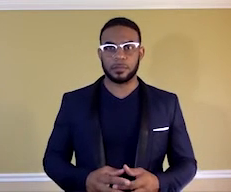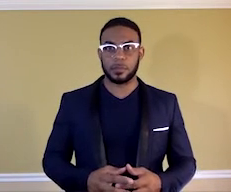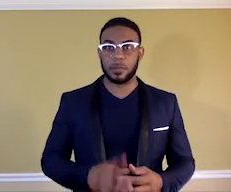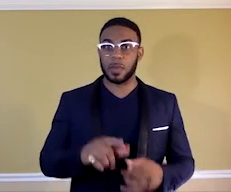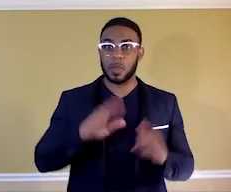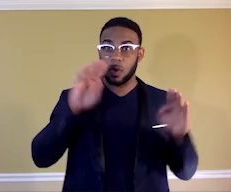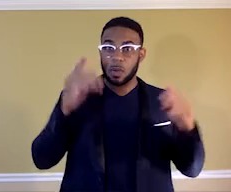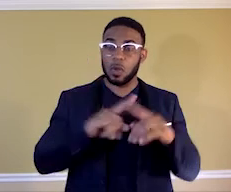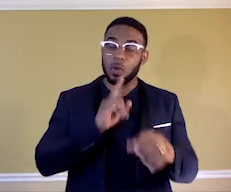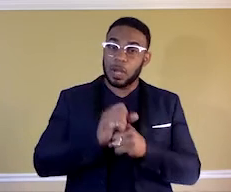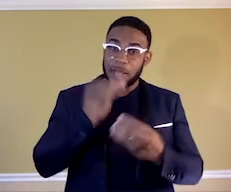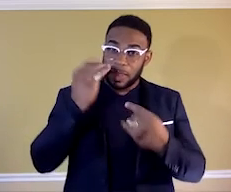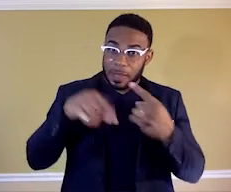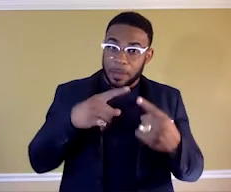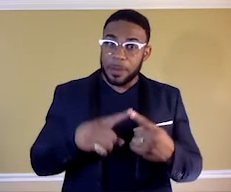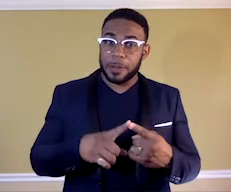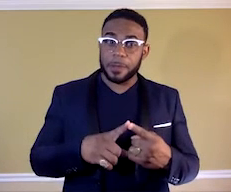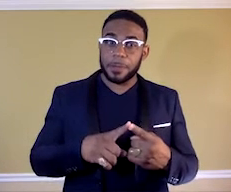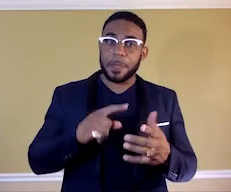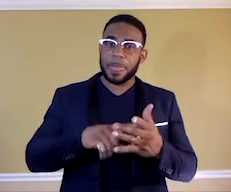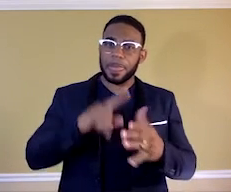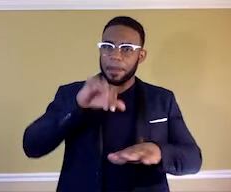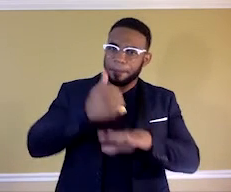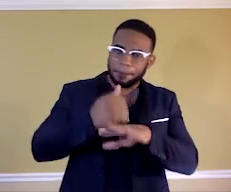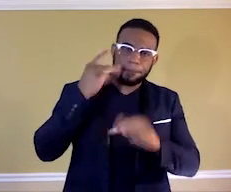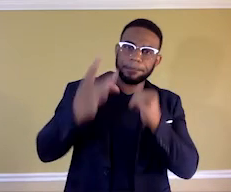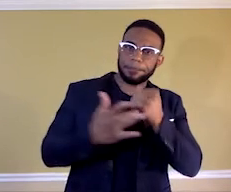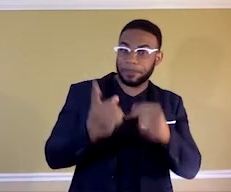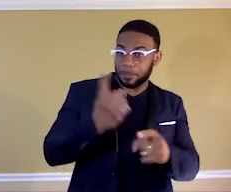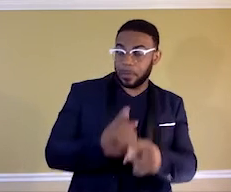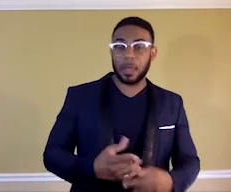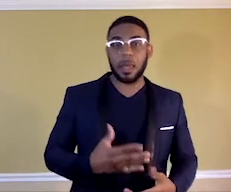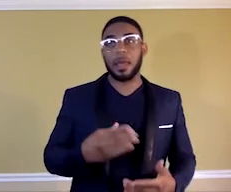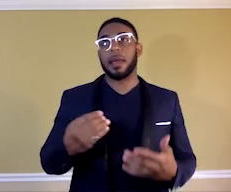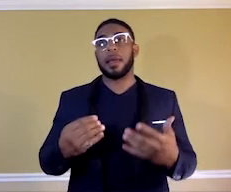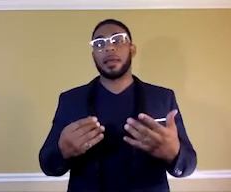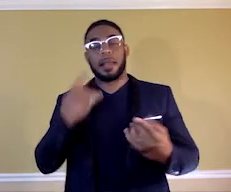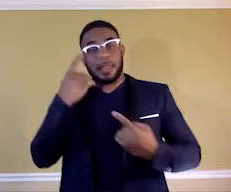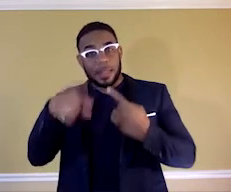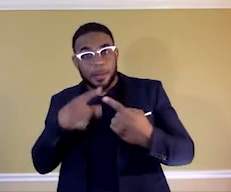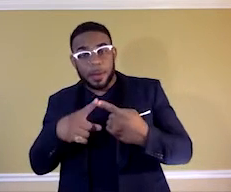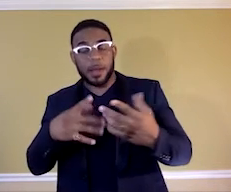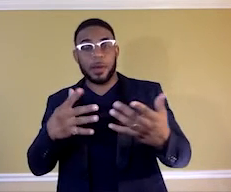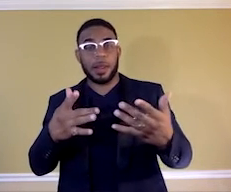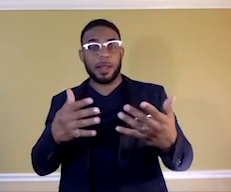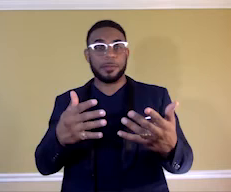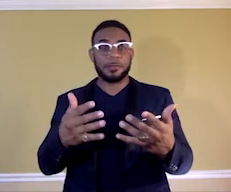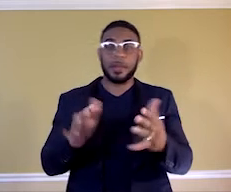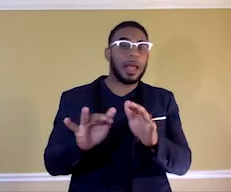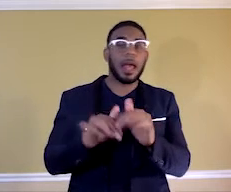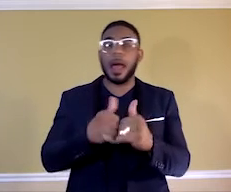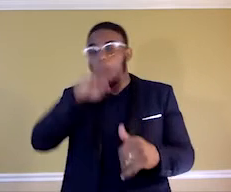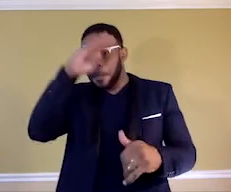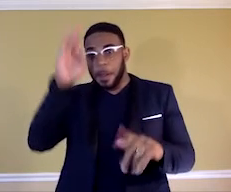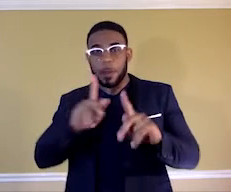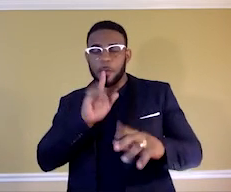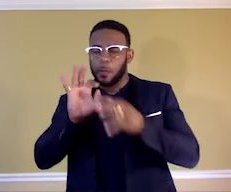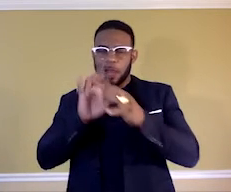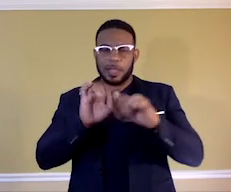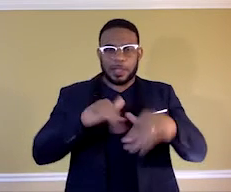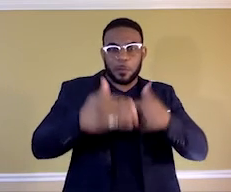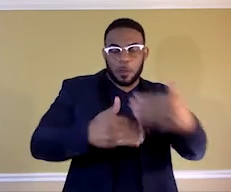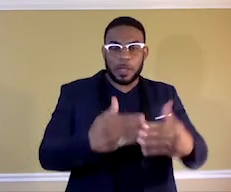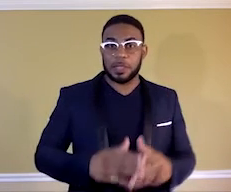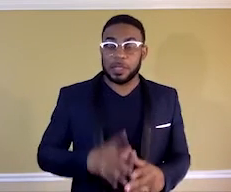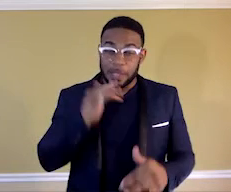When it comes to really thinking about the creation of technology, right, and thinking about how Black people relate to this